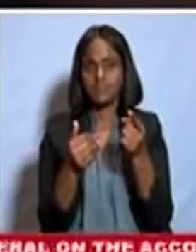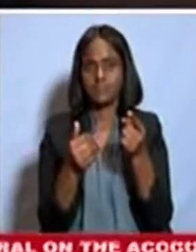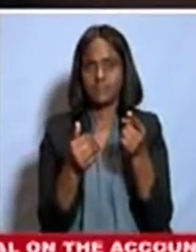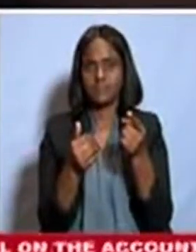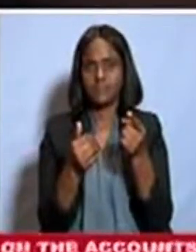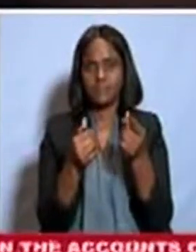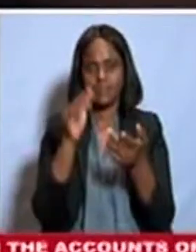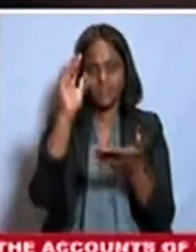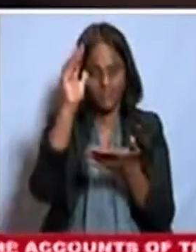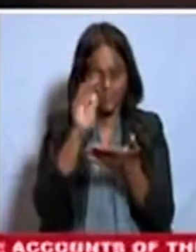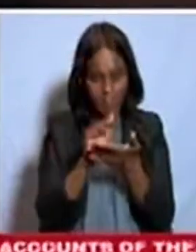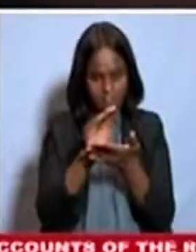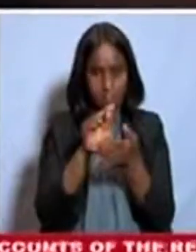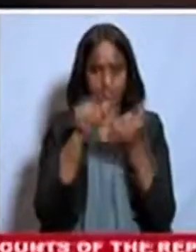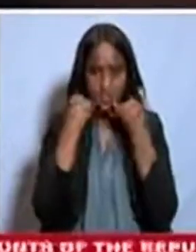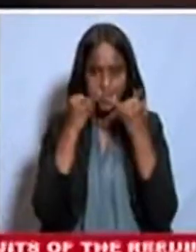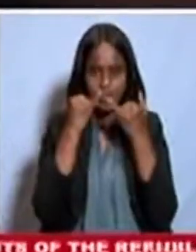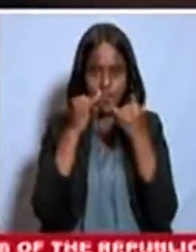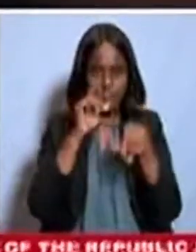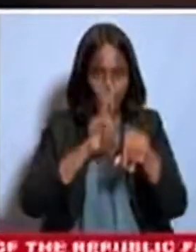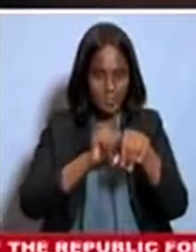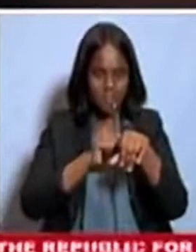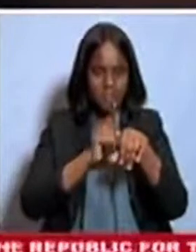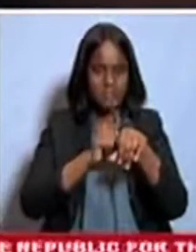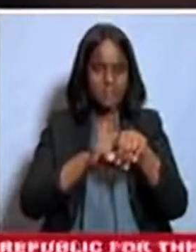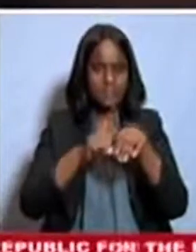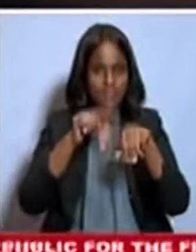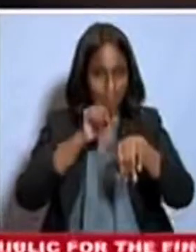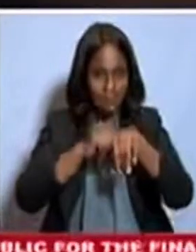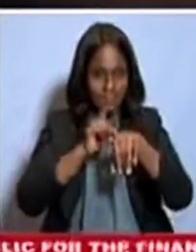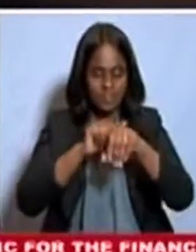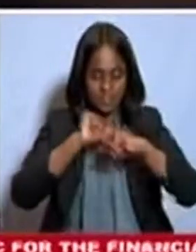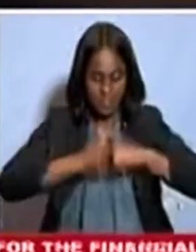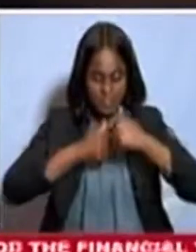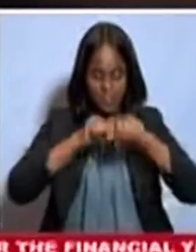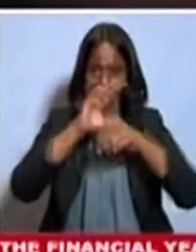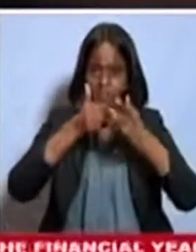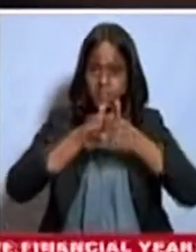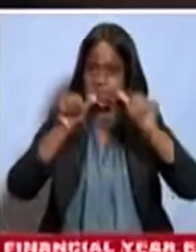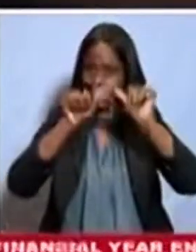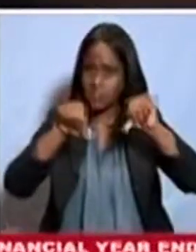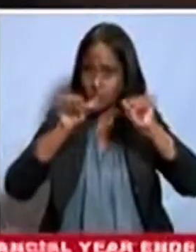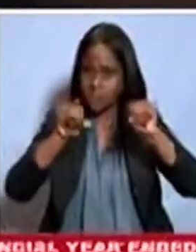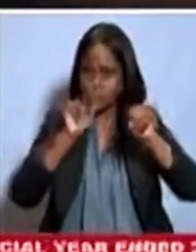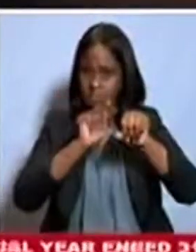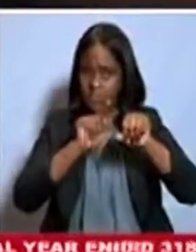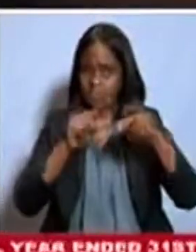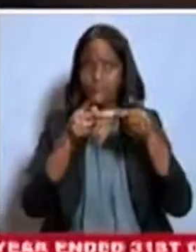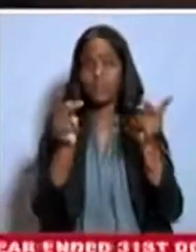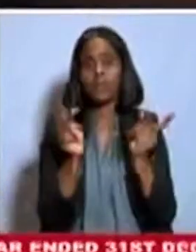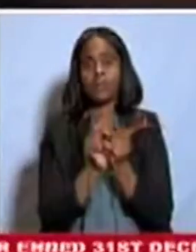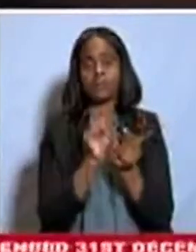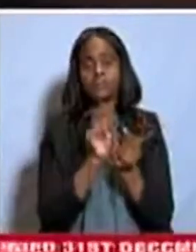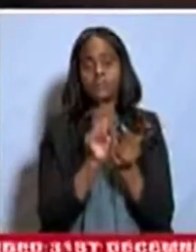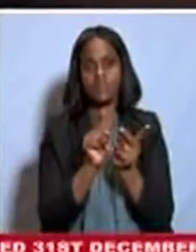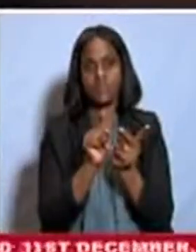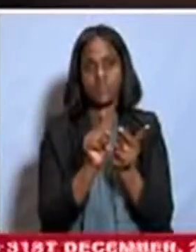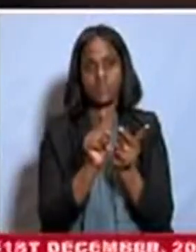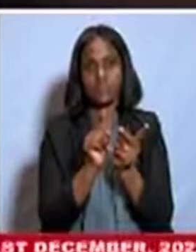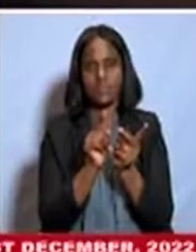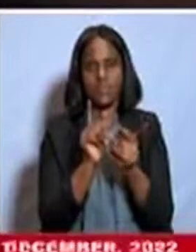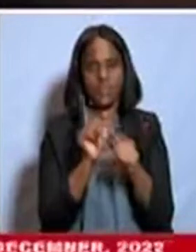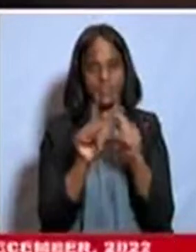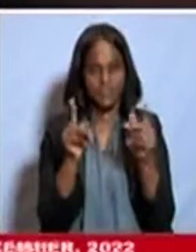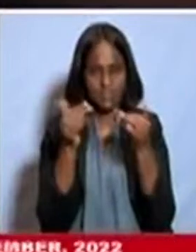DAP to confirm the facts. So at the point we were auditing, that was the position.